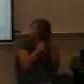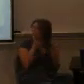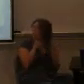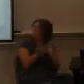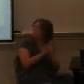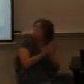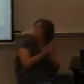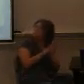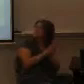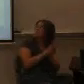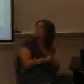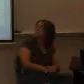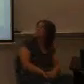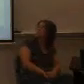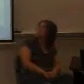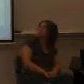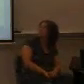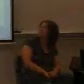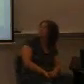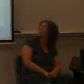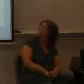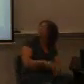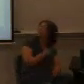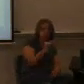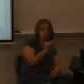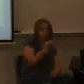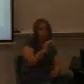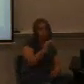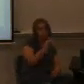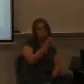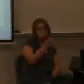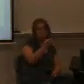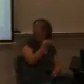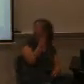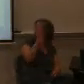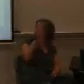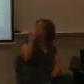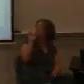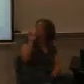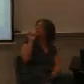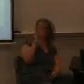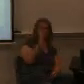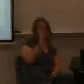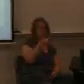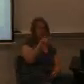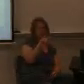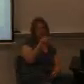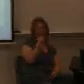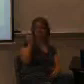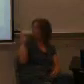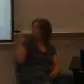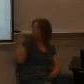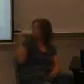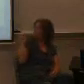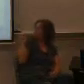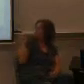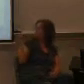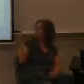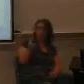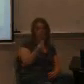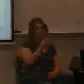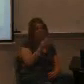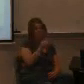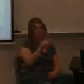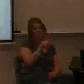Pictures of the example. There's the amoeba here. Ciliates have all these cilia over them,